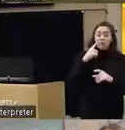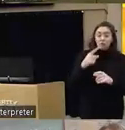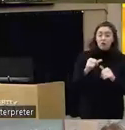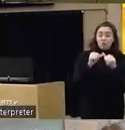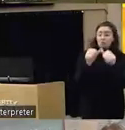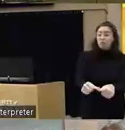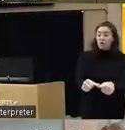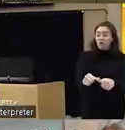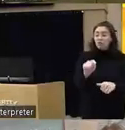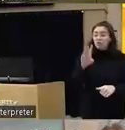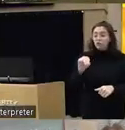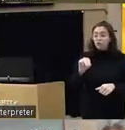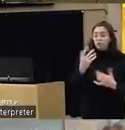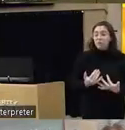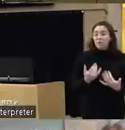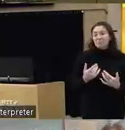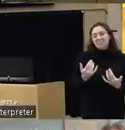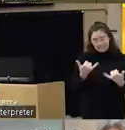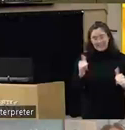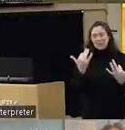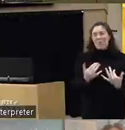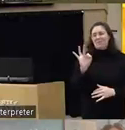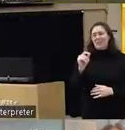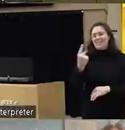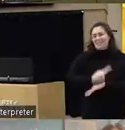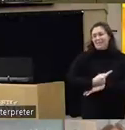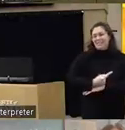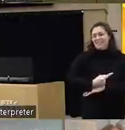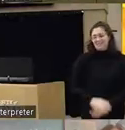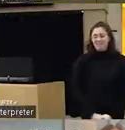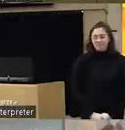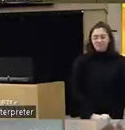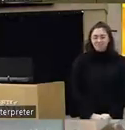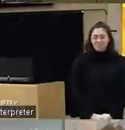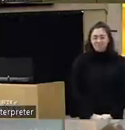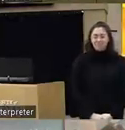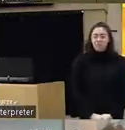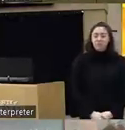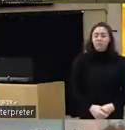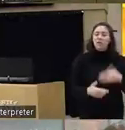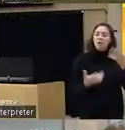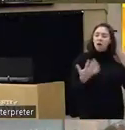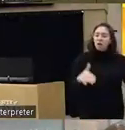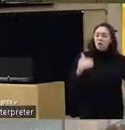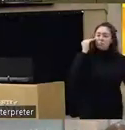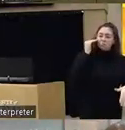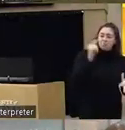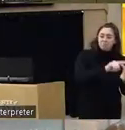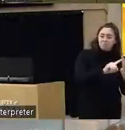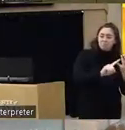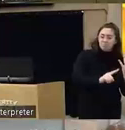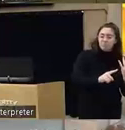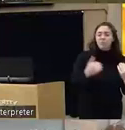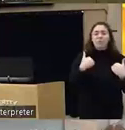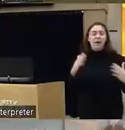although children are still waiting about 90 days for an appointment. So when you couple that with the fact that we have estimated